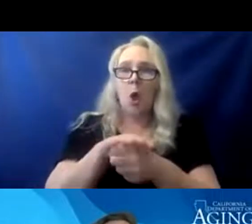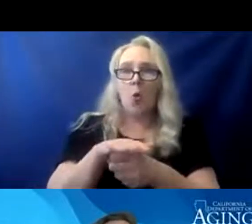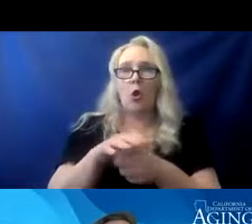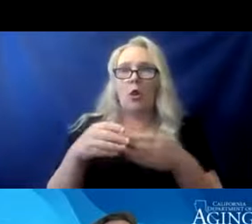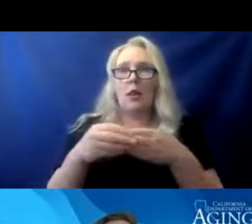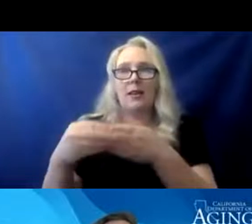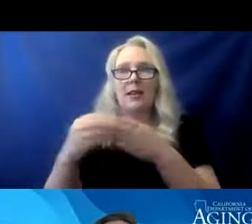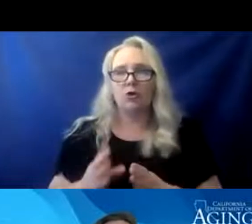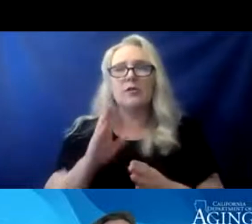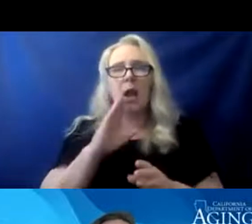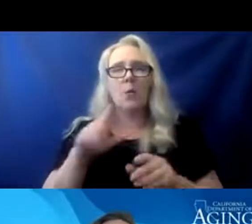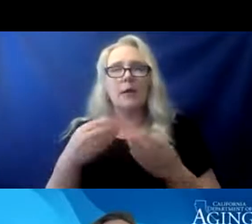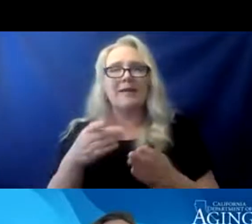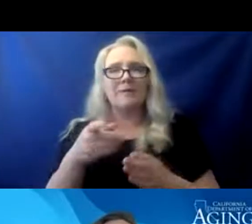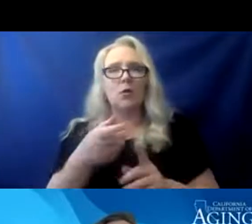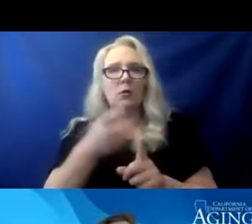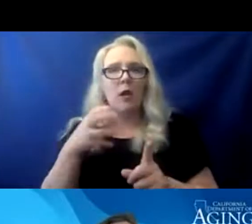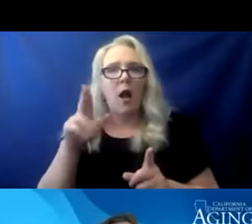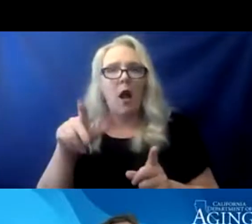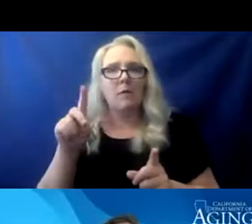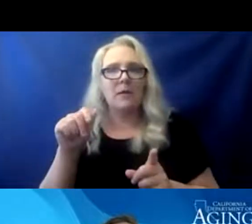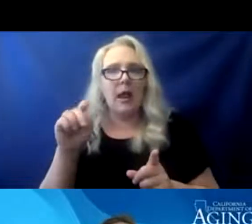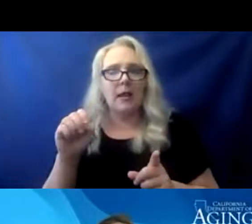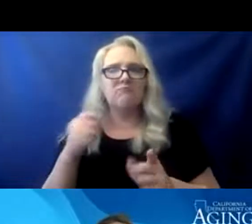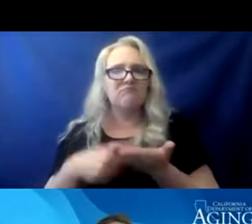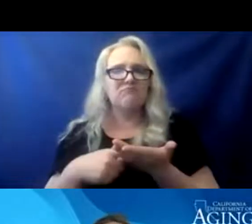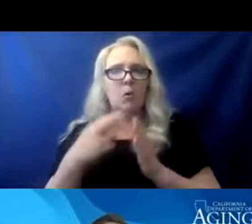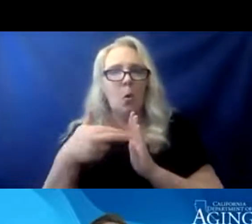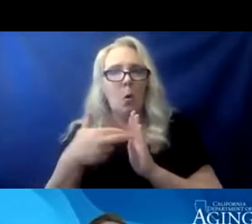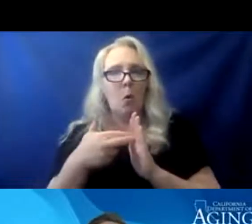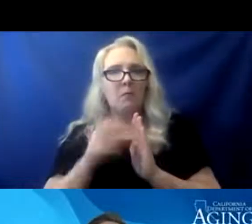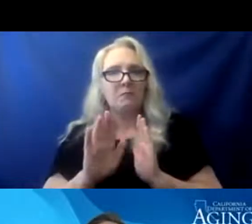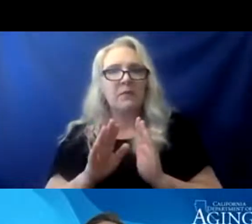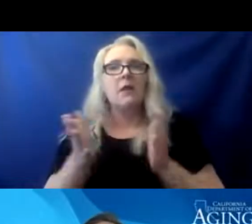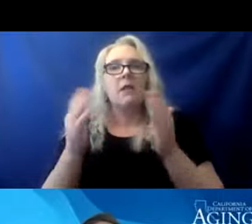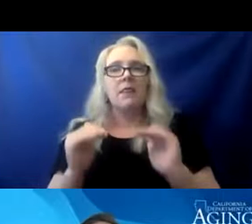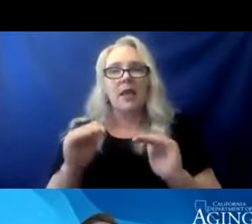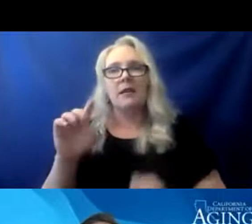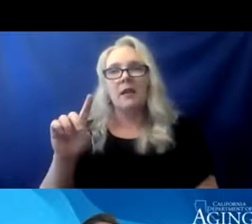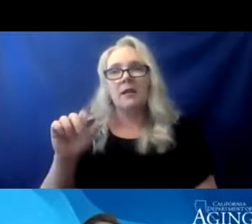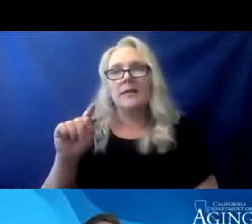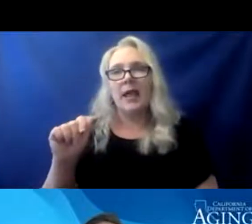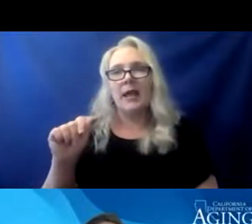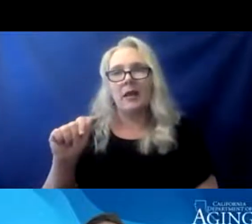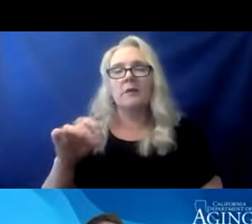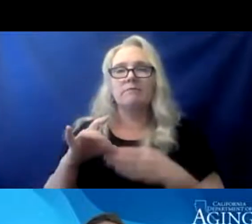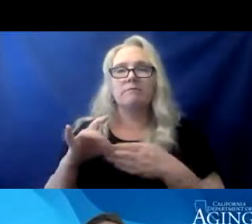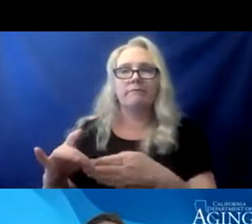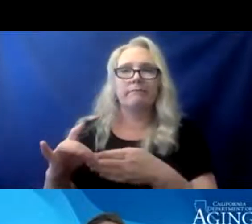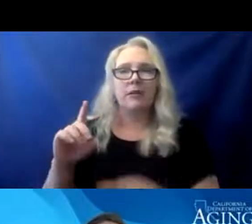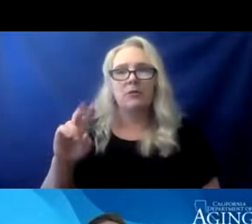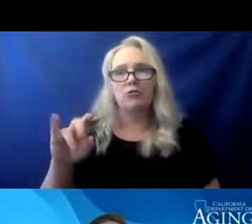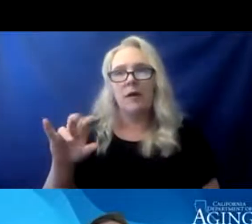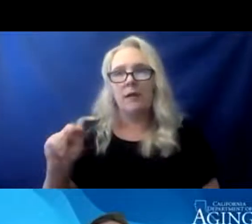you an update on that and discuss what the role could be there. And then data-driven. We're very pleased to talk about the data dashboard